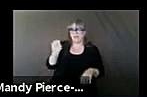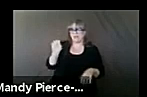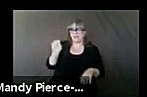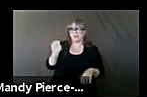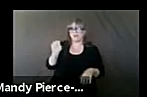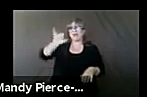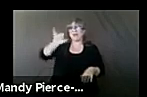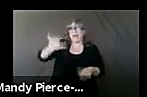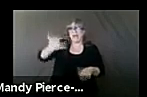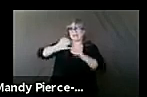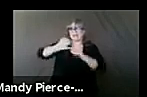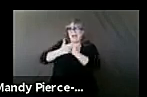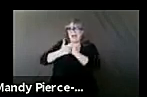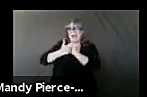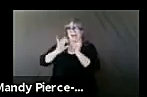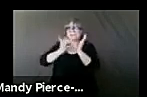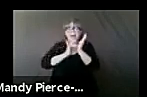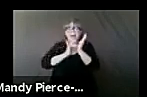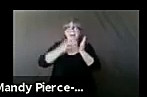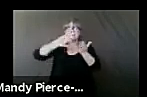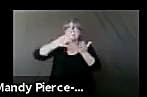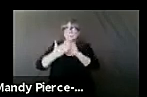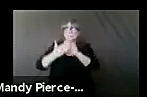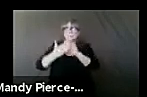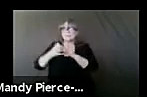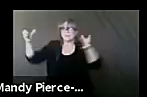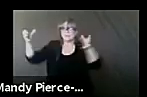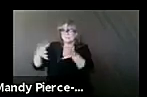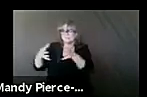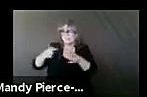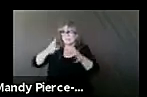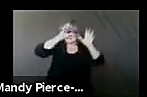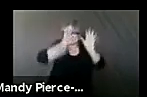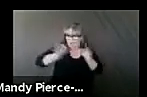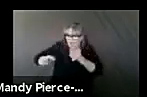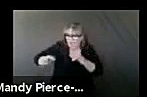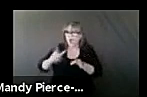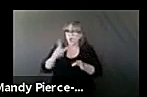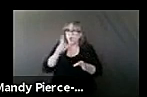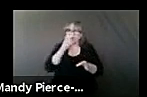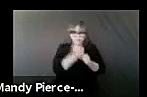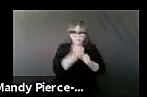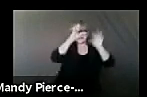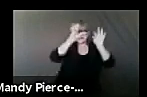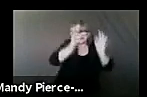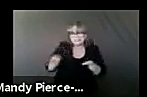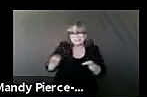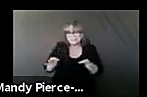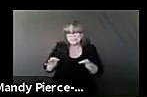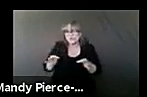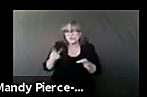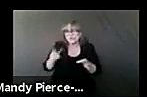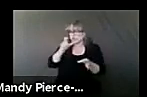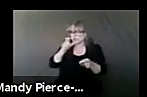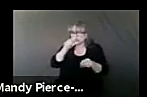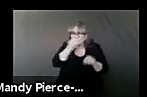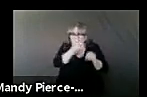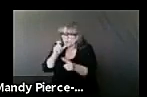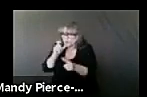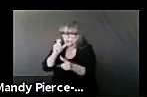like ventilators, ICU beds, personal protective equipment, emergency medicine services